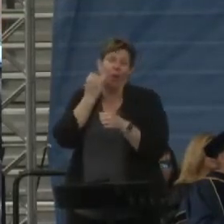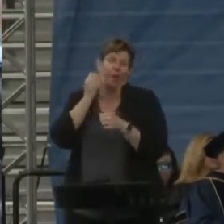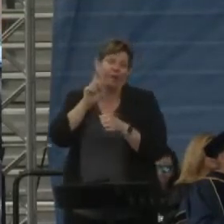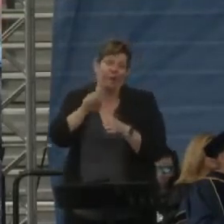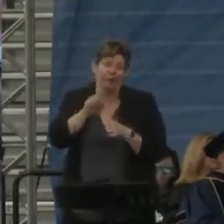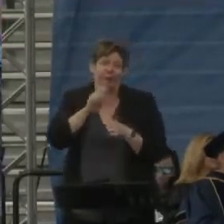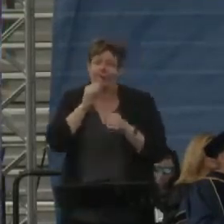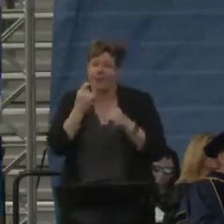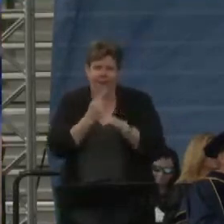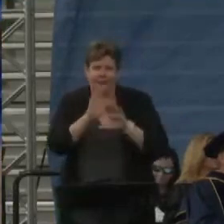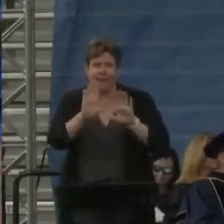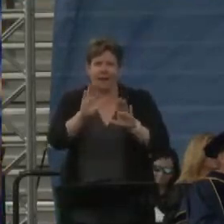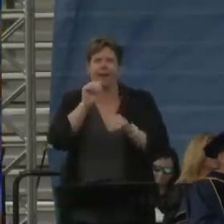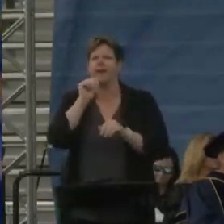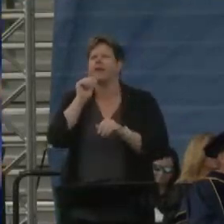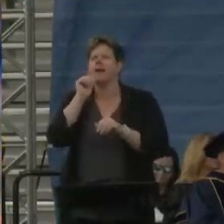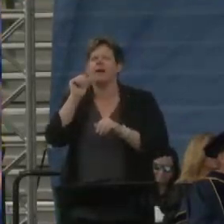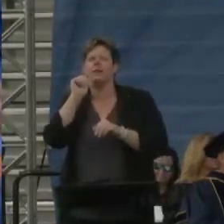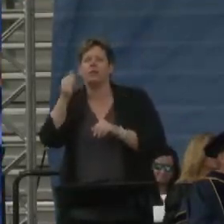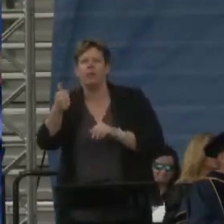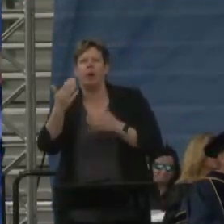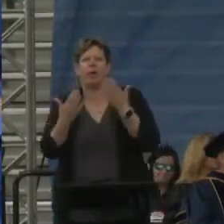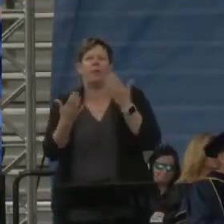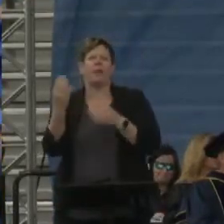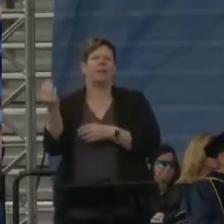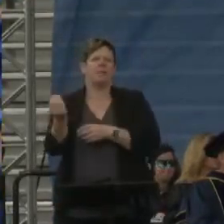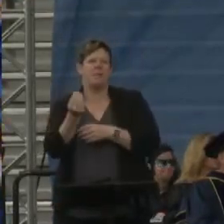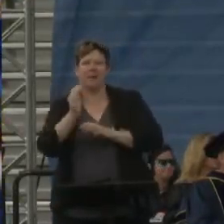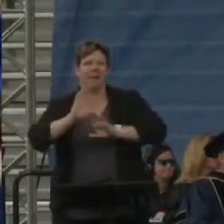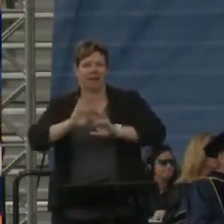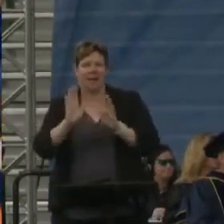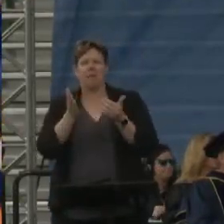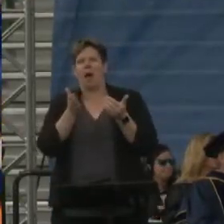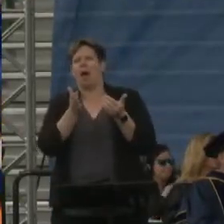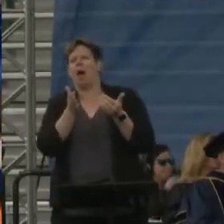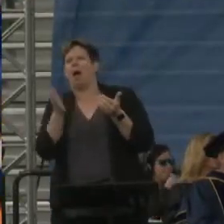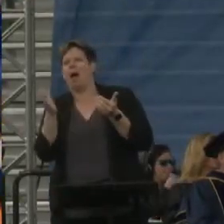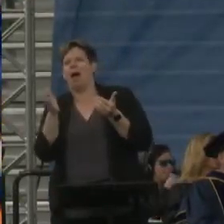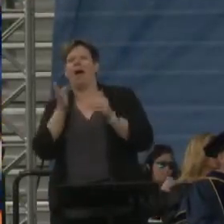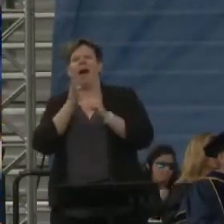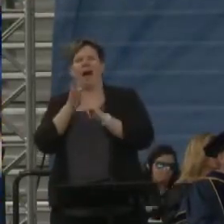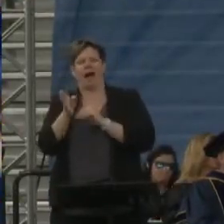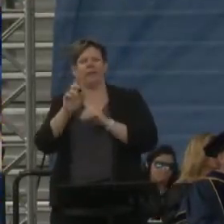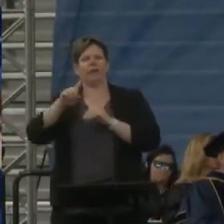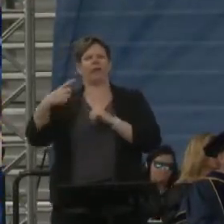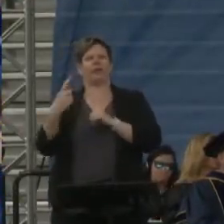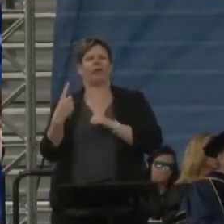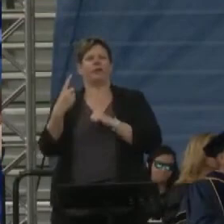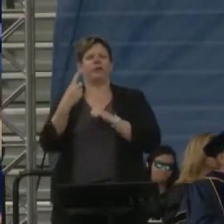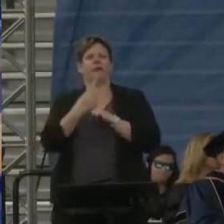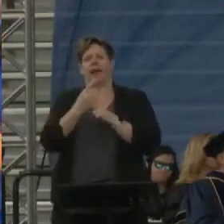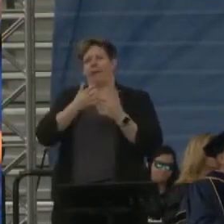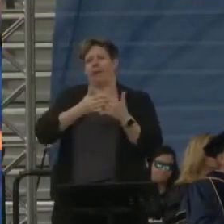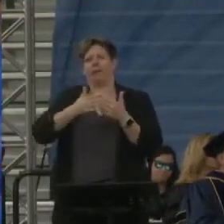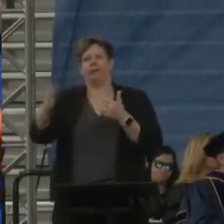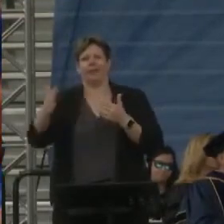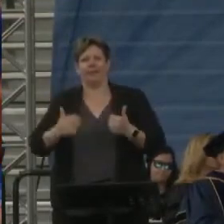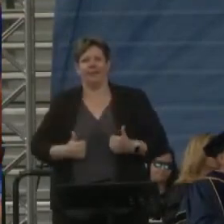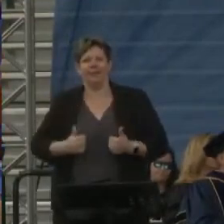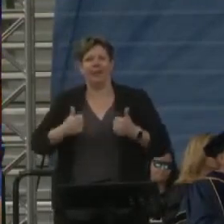Not today, not tomorrow, not even Monday, but after this moment will be the first day in the rest of our